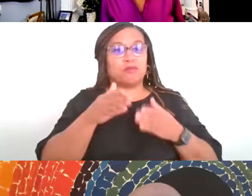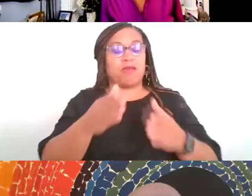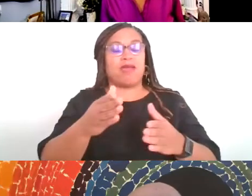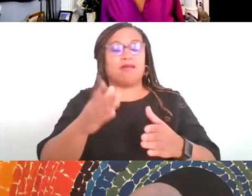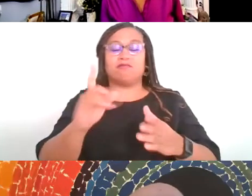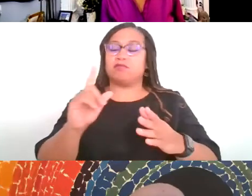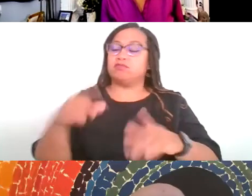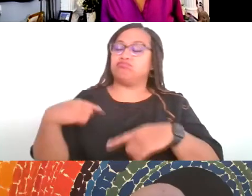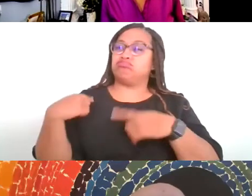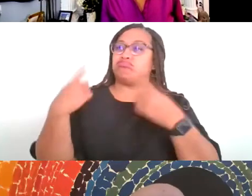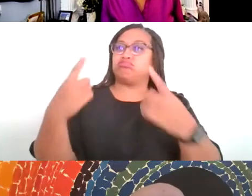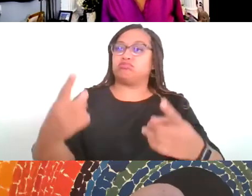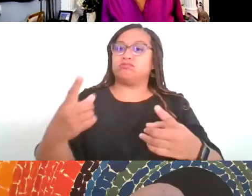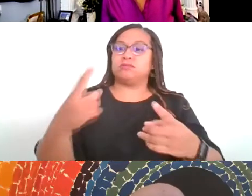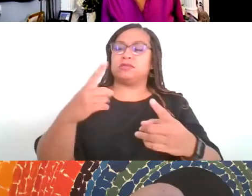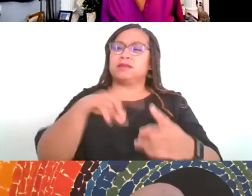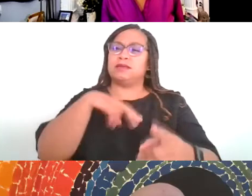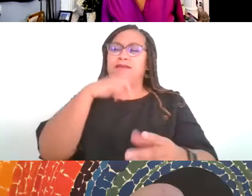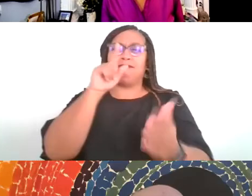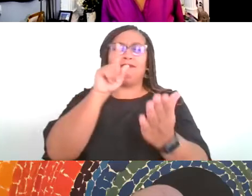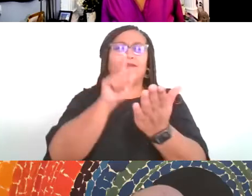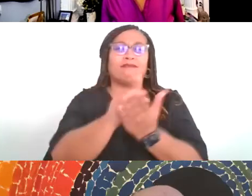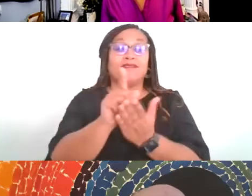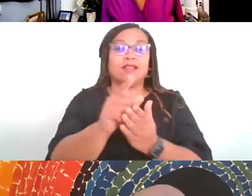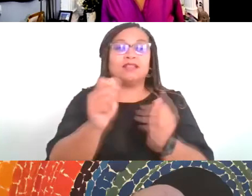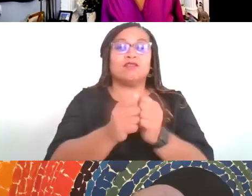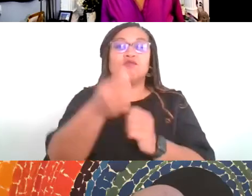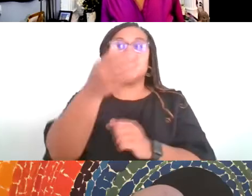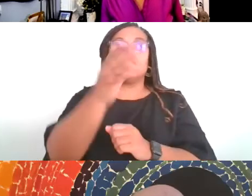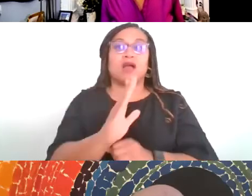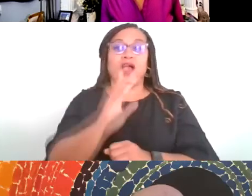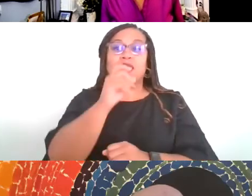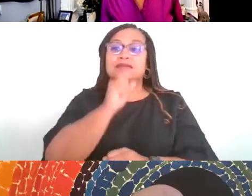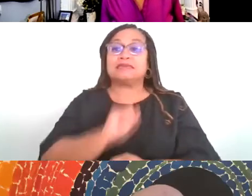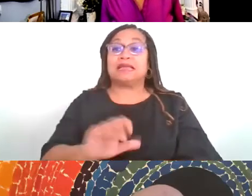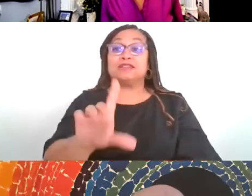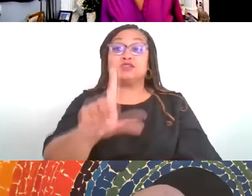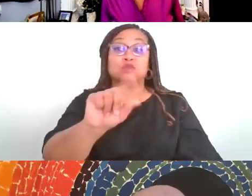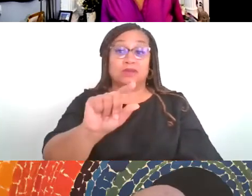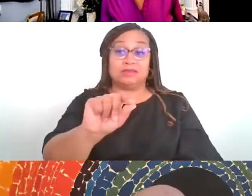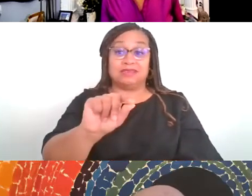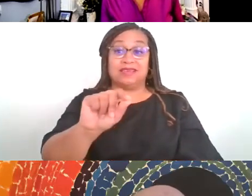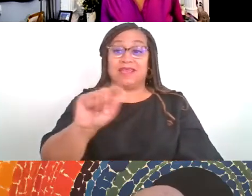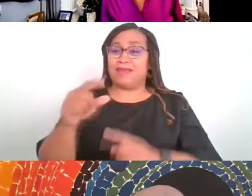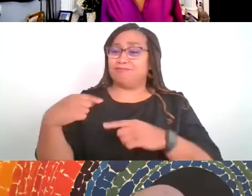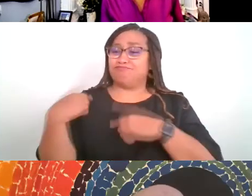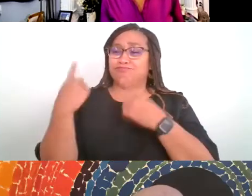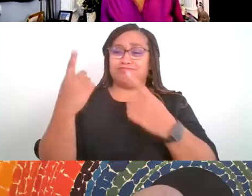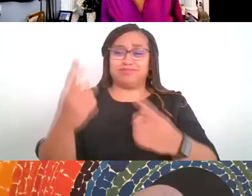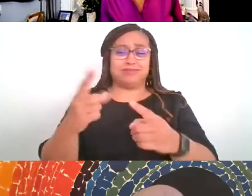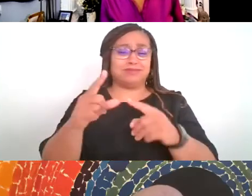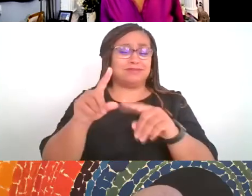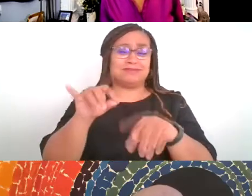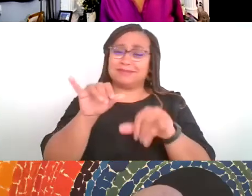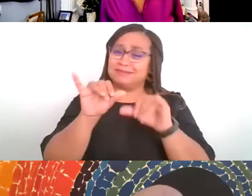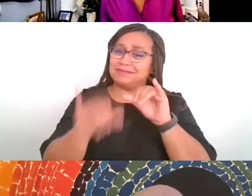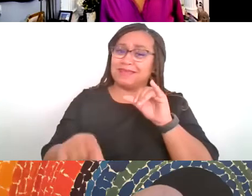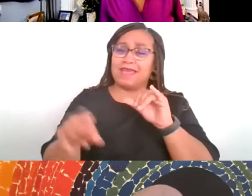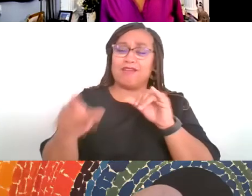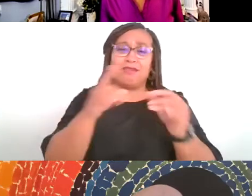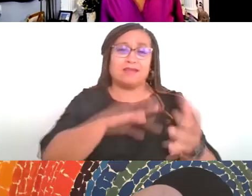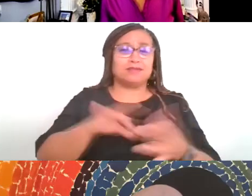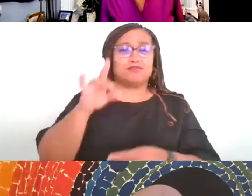with God when he was 20 and has been on a spiritual path since. He